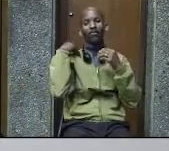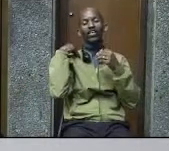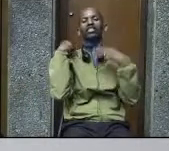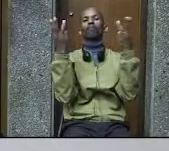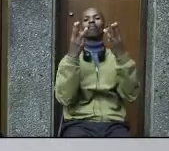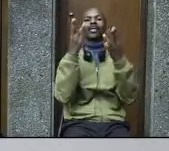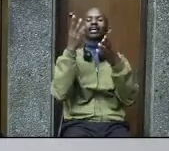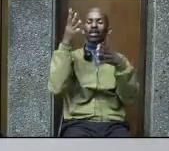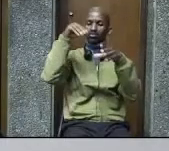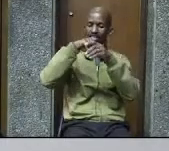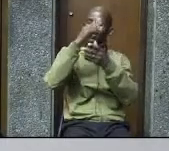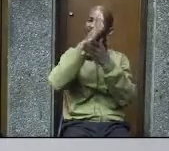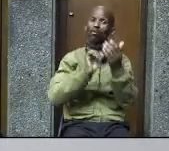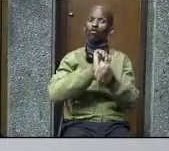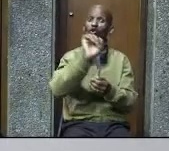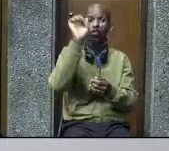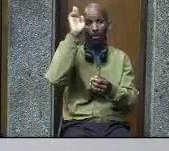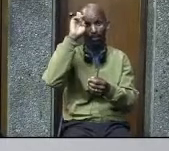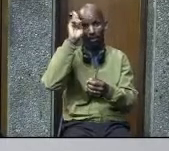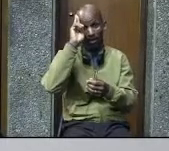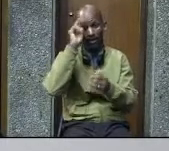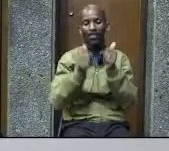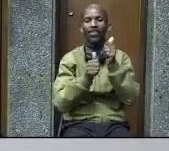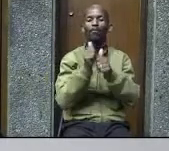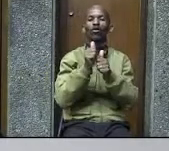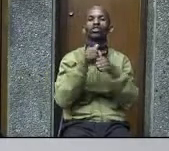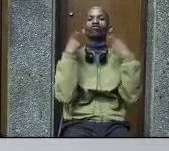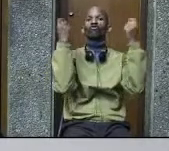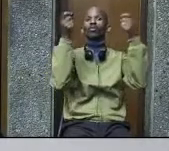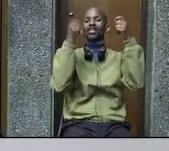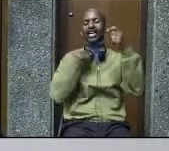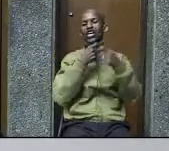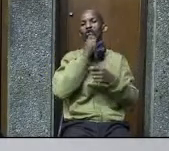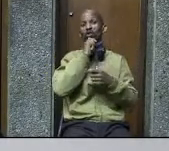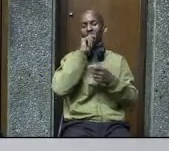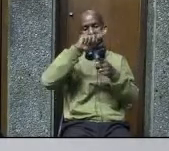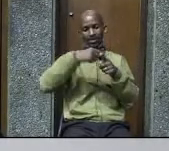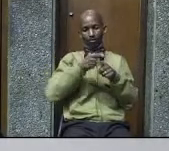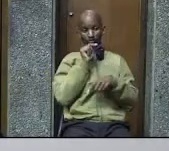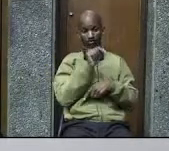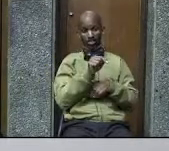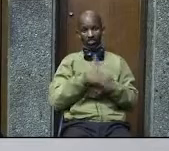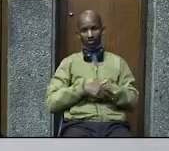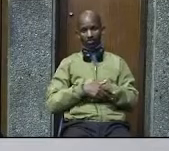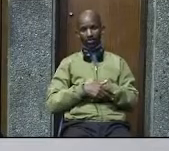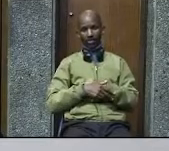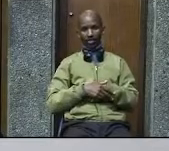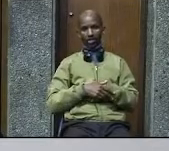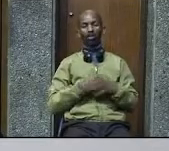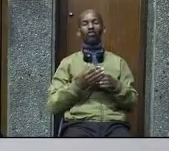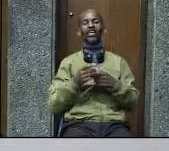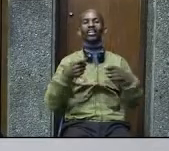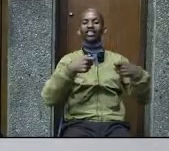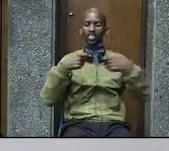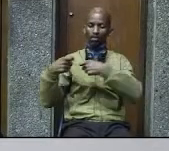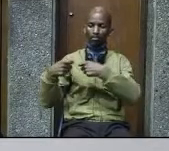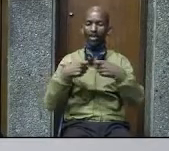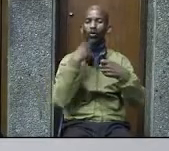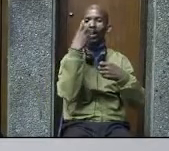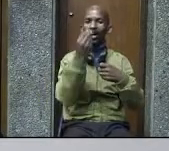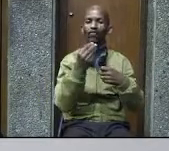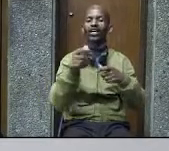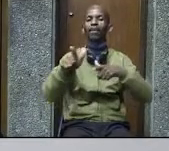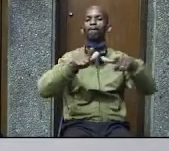public engagement. Some of you would remember the most famous, and I normally use this example, of the expropriation debate was